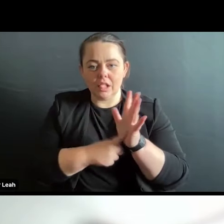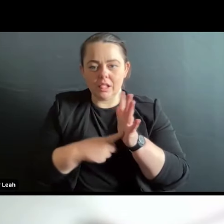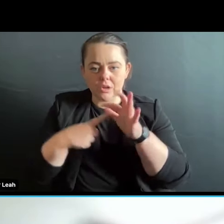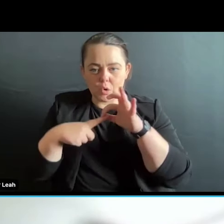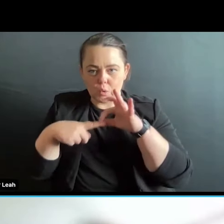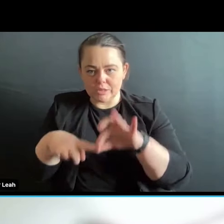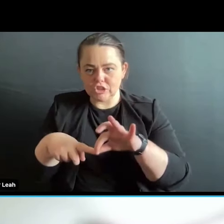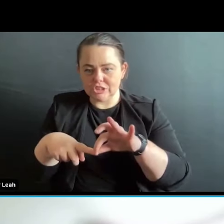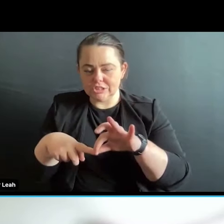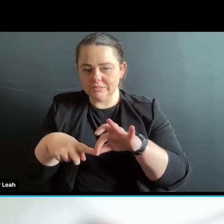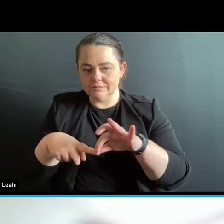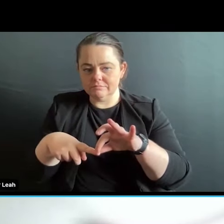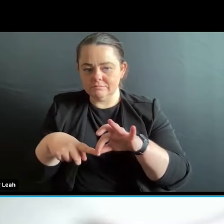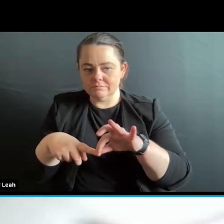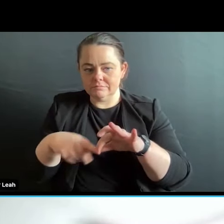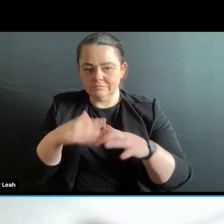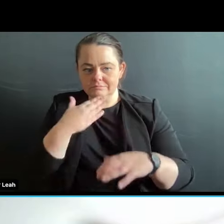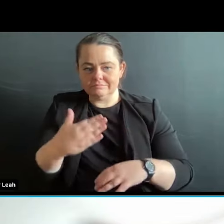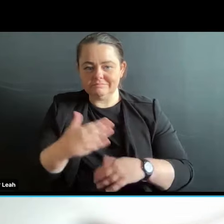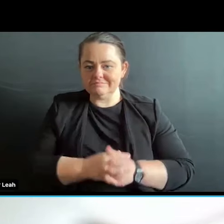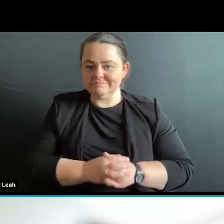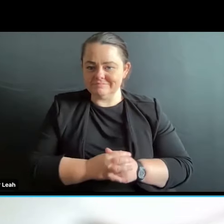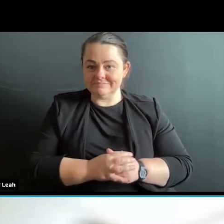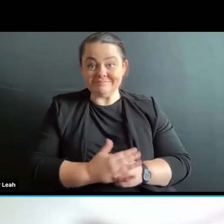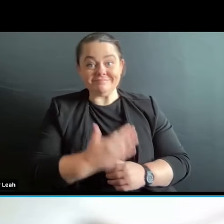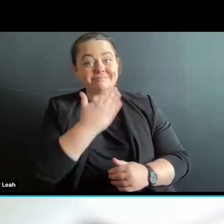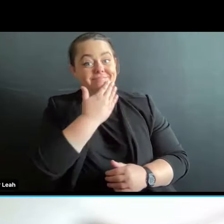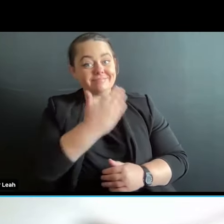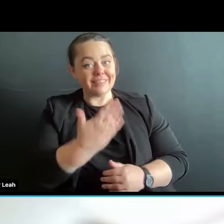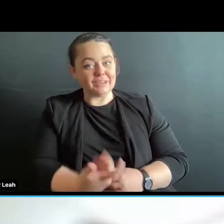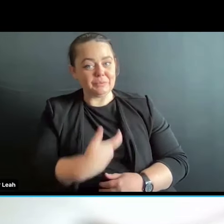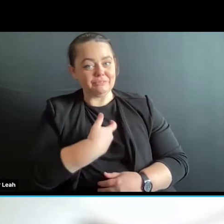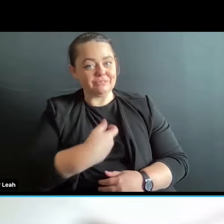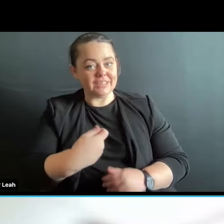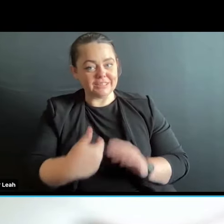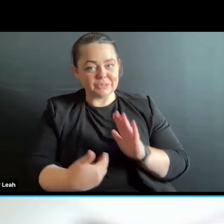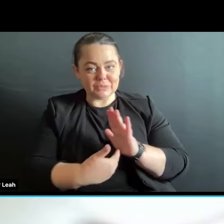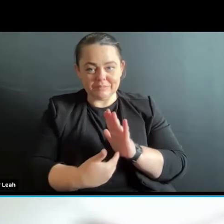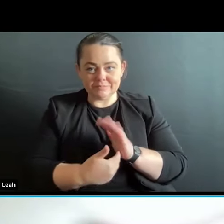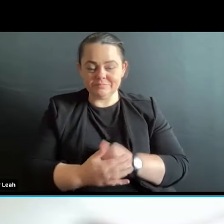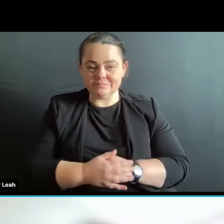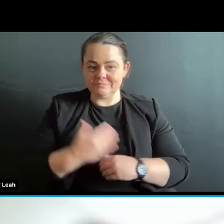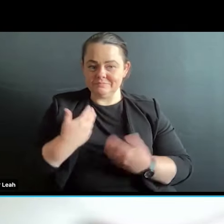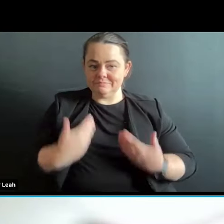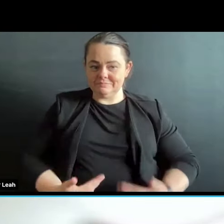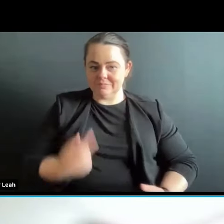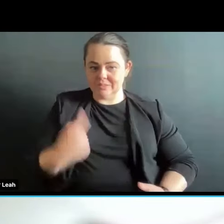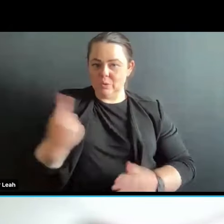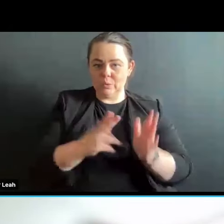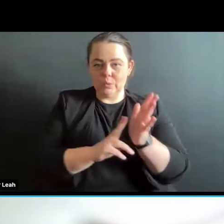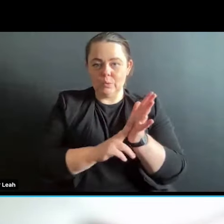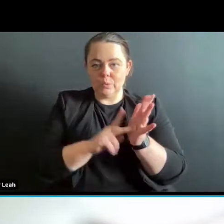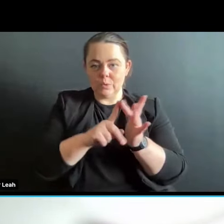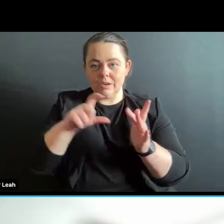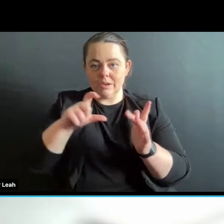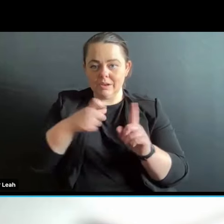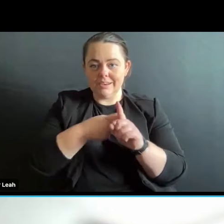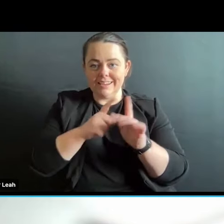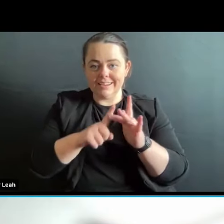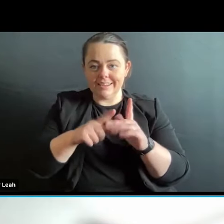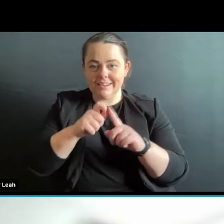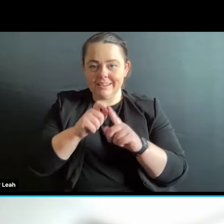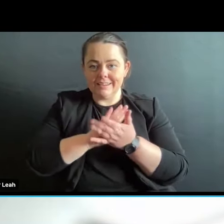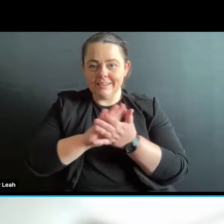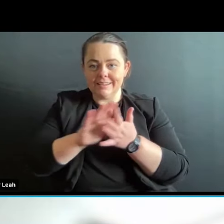Thank you, Jess, and thanks for the opportunity to speak to you all today. As just mentioned, my name is Nikki Phelan, and I'm the Director